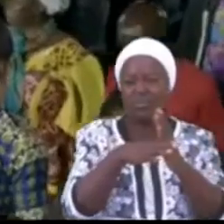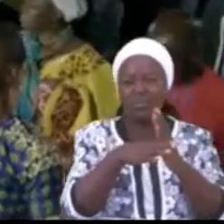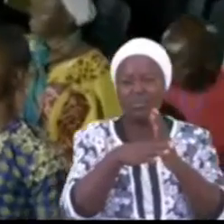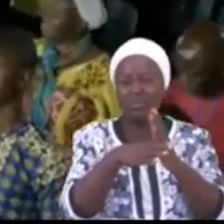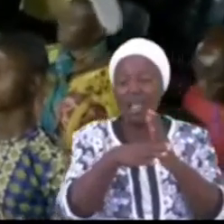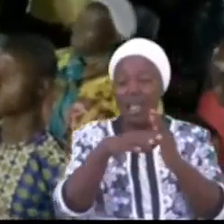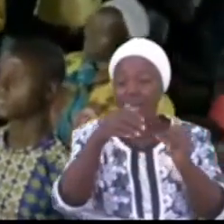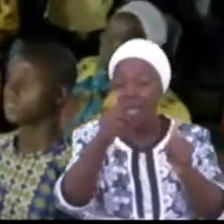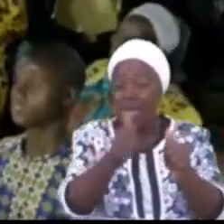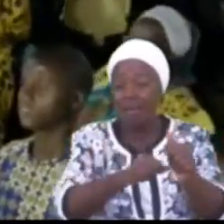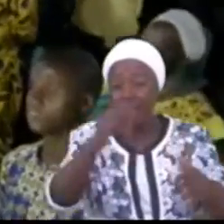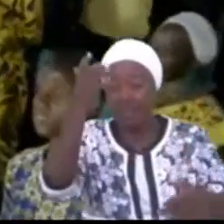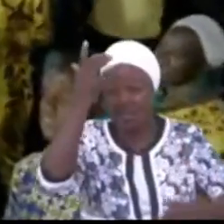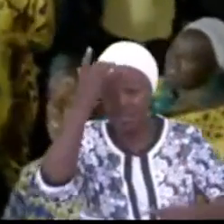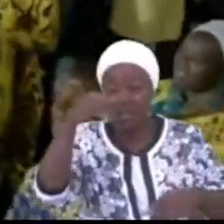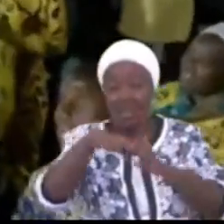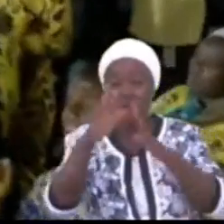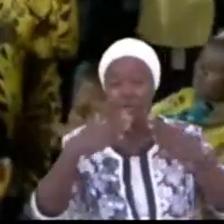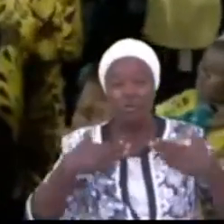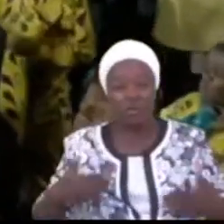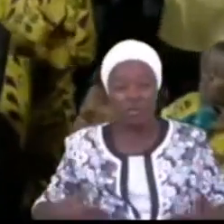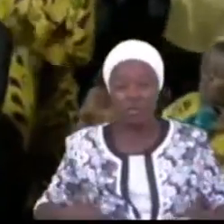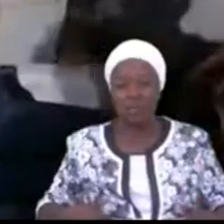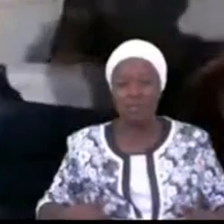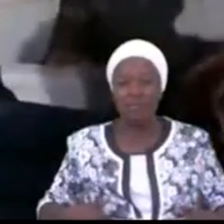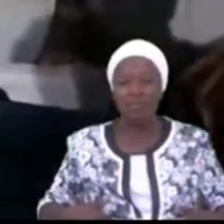Every sickness in your body,